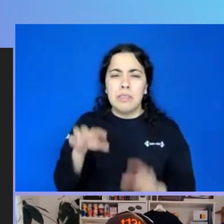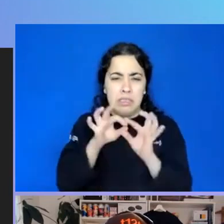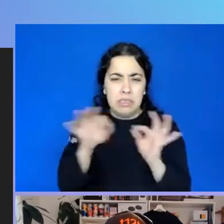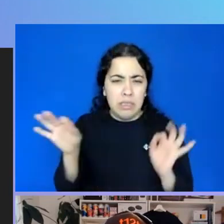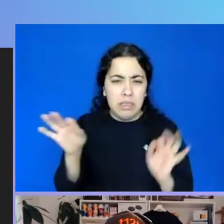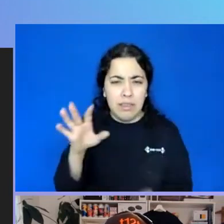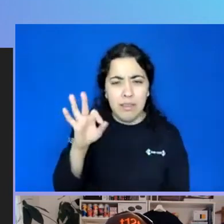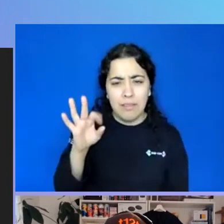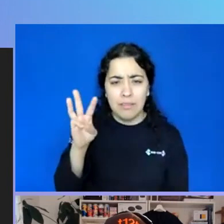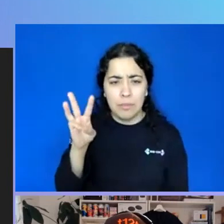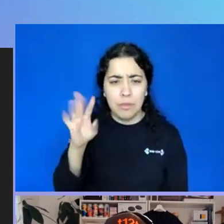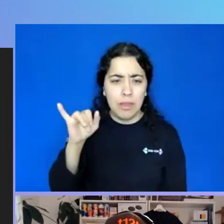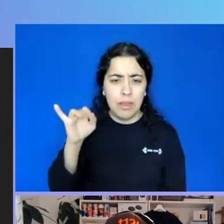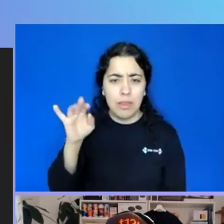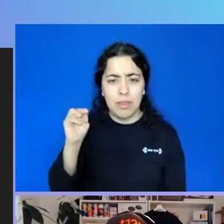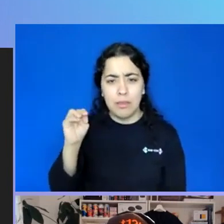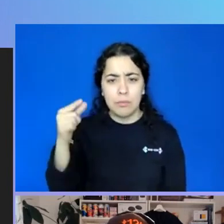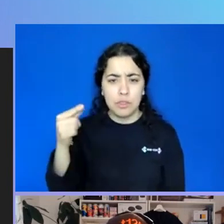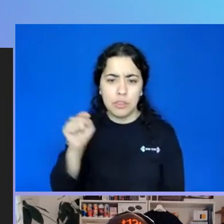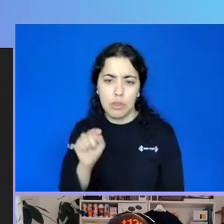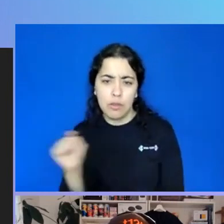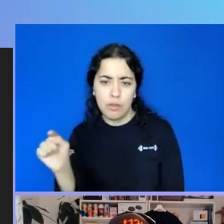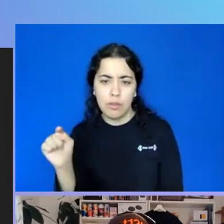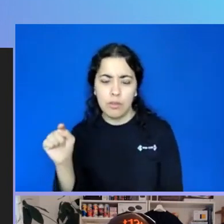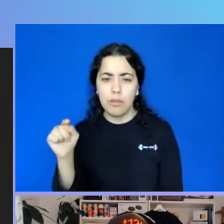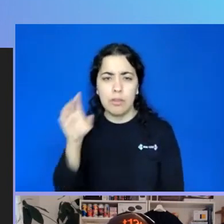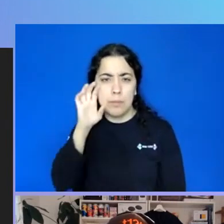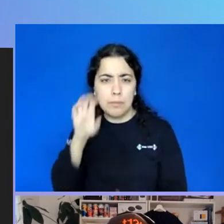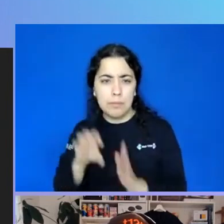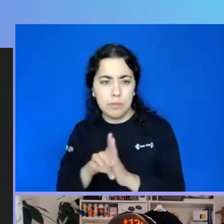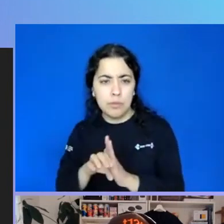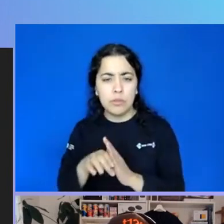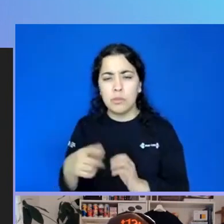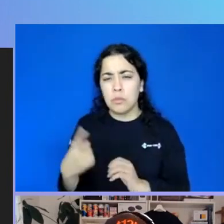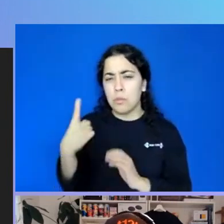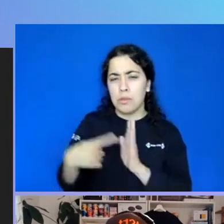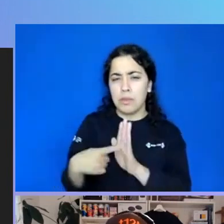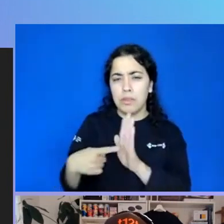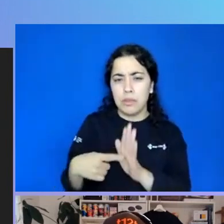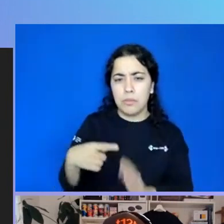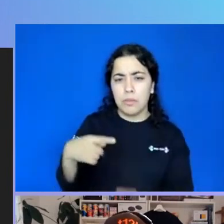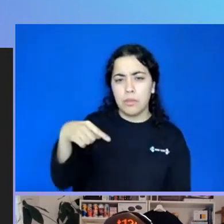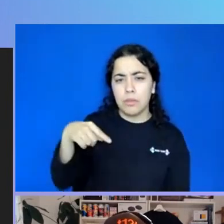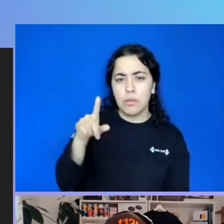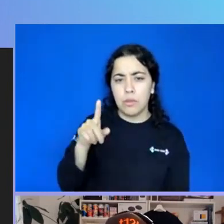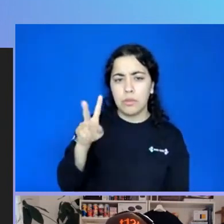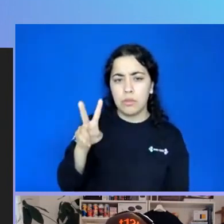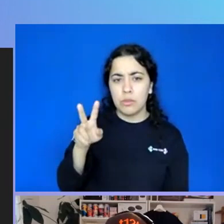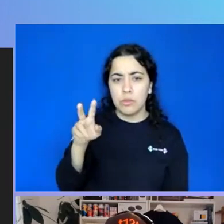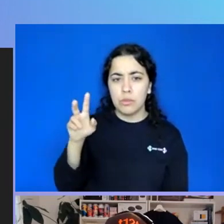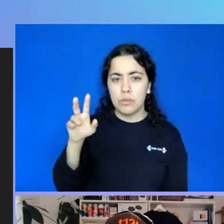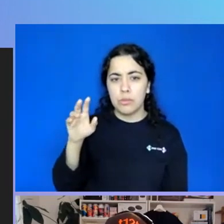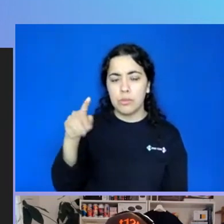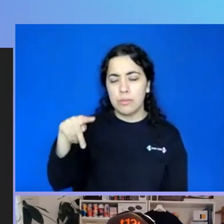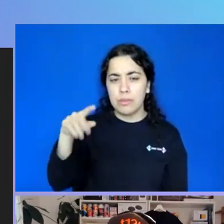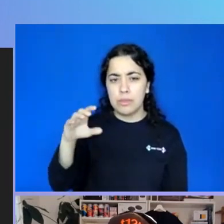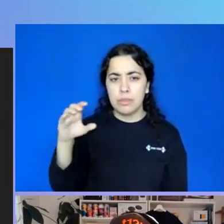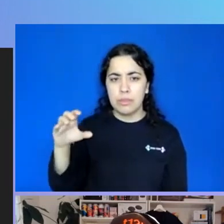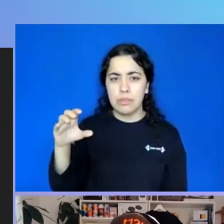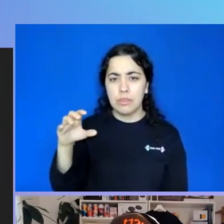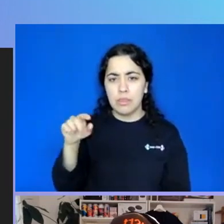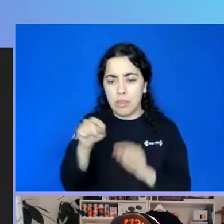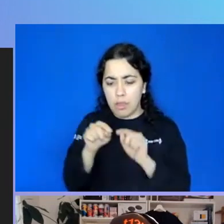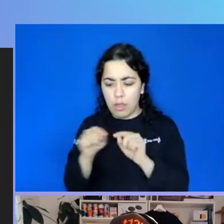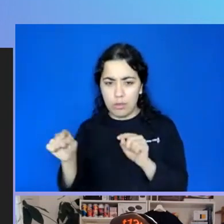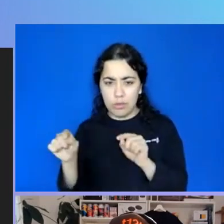FWIMG underscore image in one example, and 212 TTC underscore right underscore image in